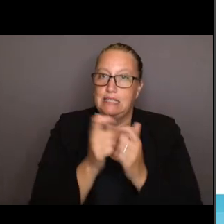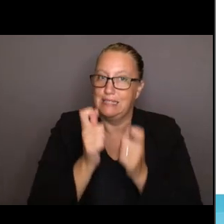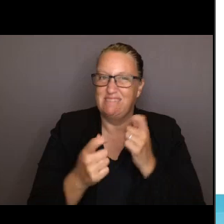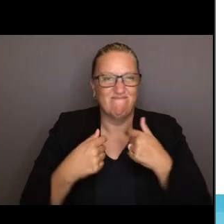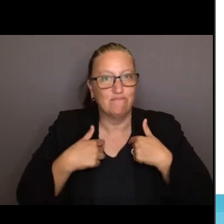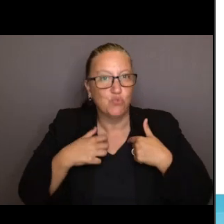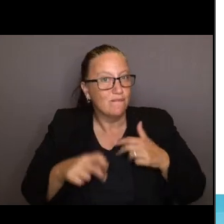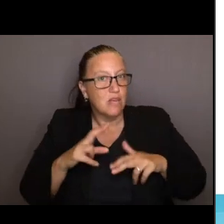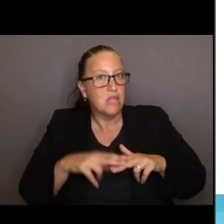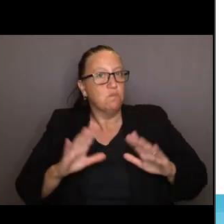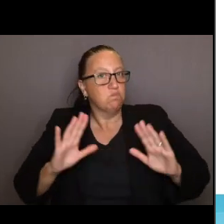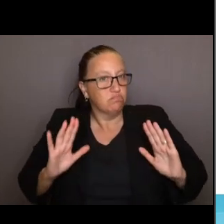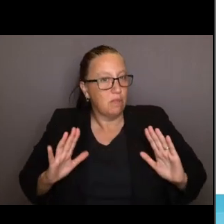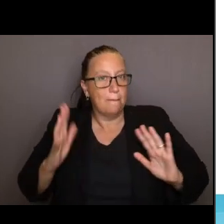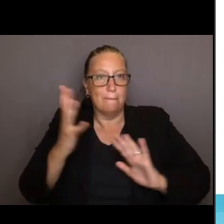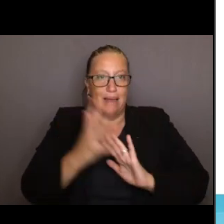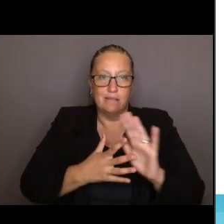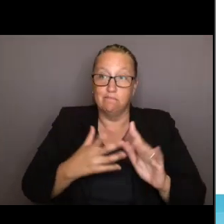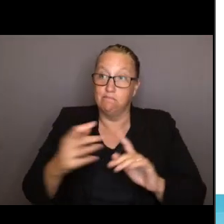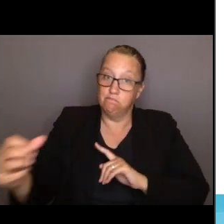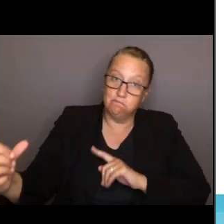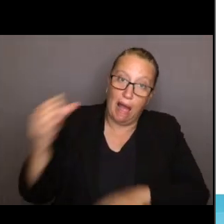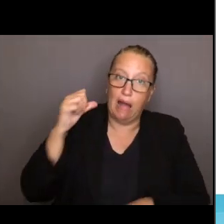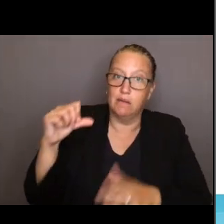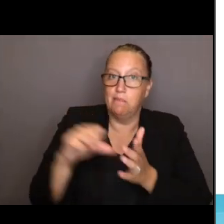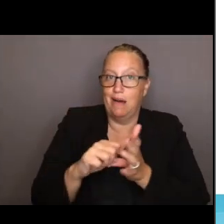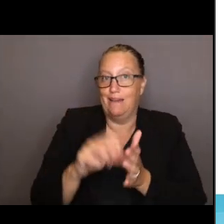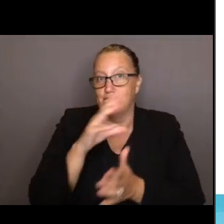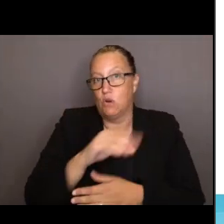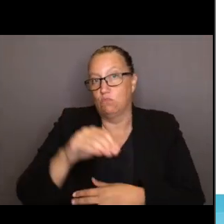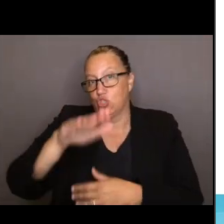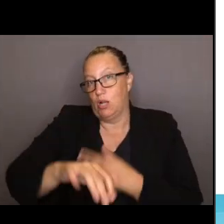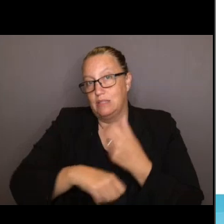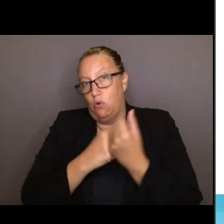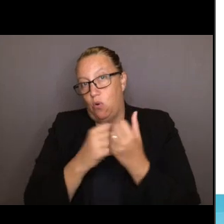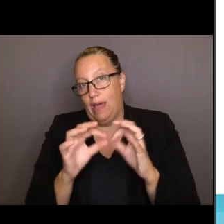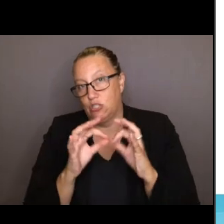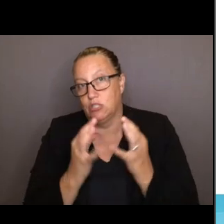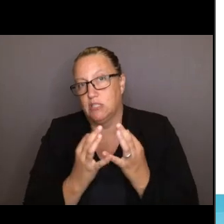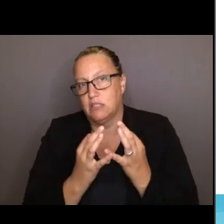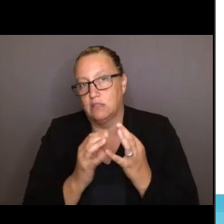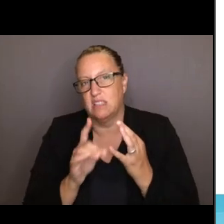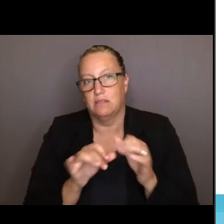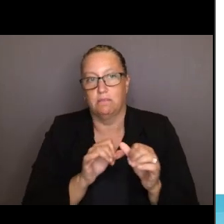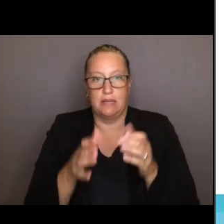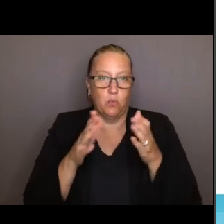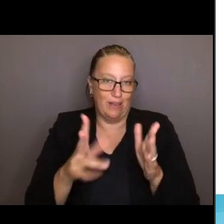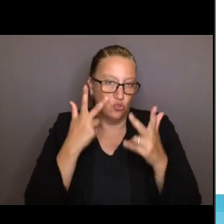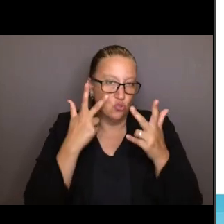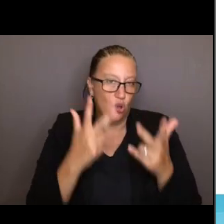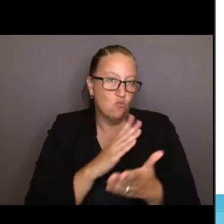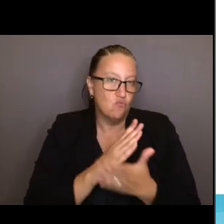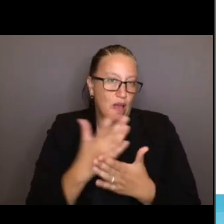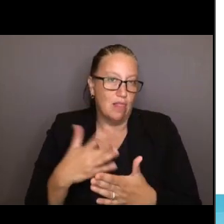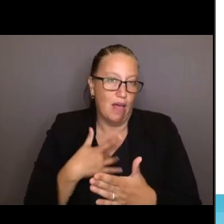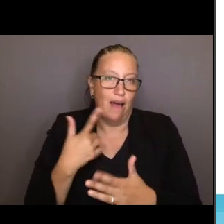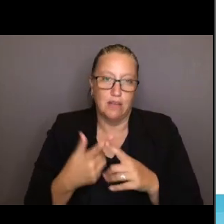so the battle was to get some money back from Child Support Agency. So that's the best way I can kind of put a real life example in relation to that